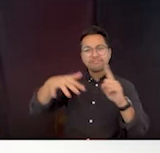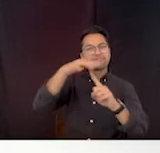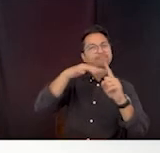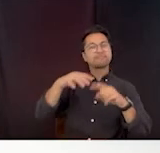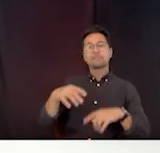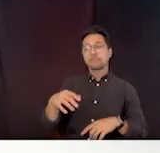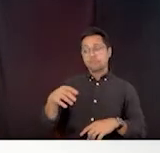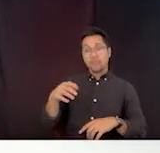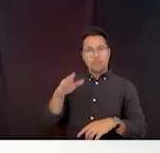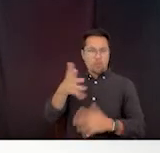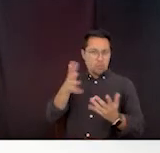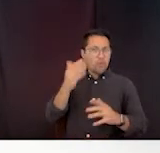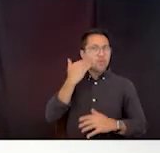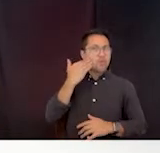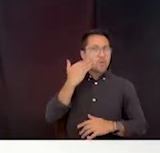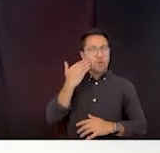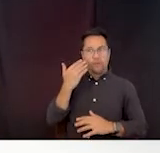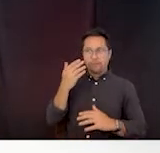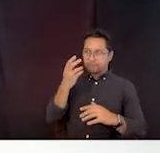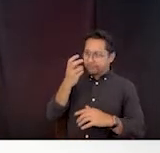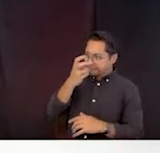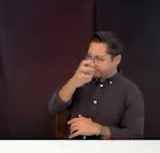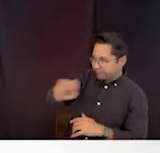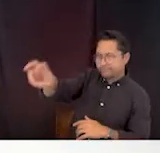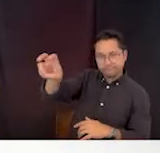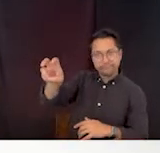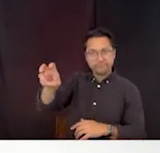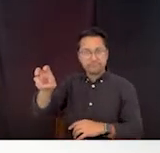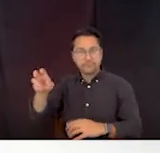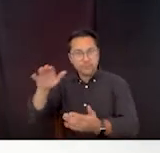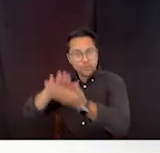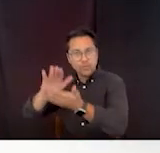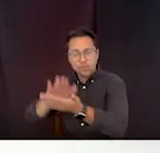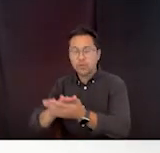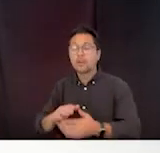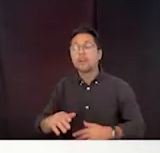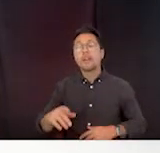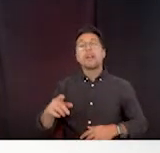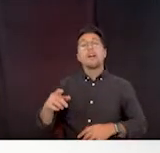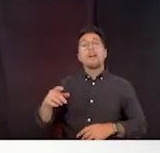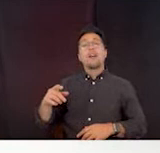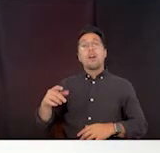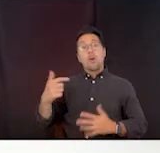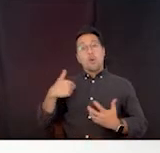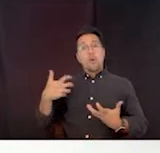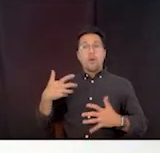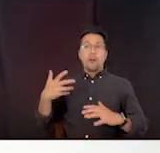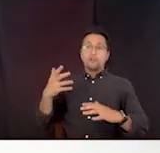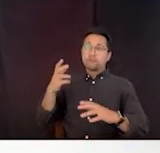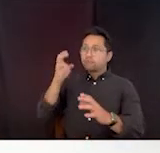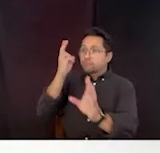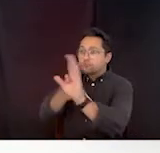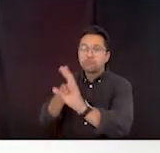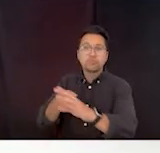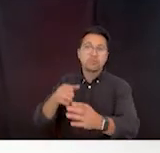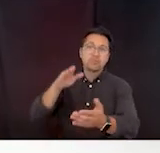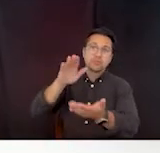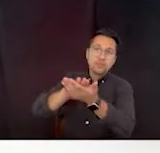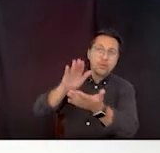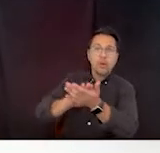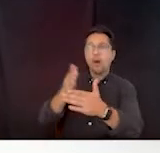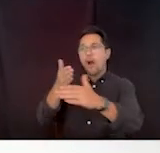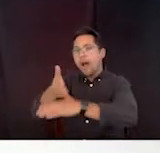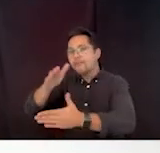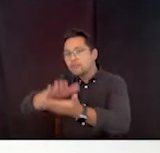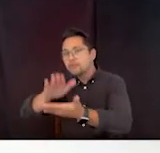enters school. For us, like, our whole goal is to get your kid in school and in after-school soccer or swimming or whatever it is that they like to